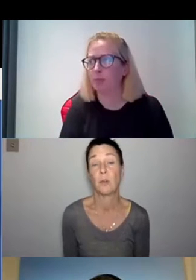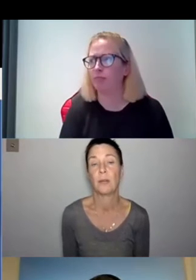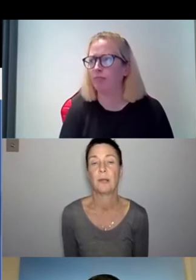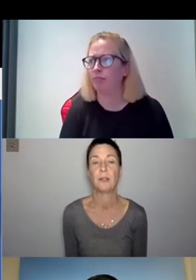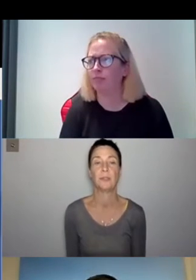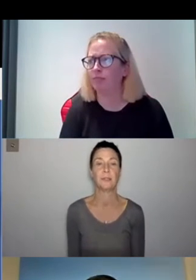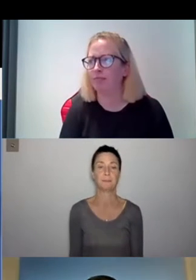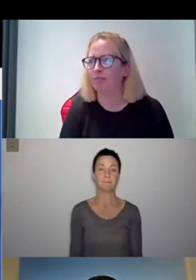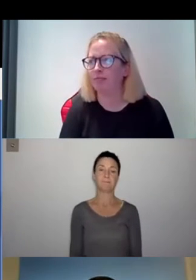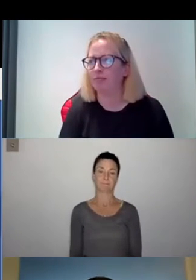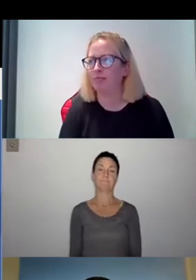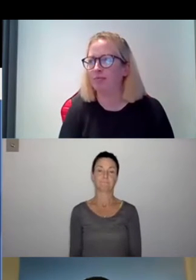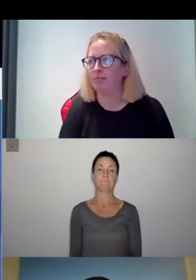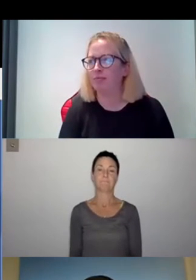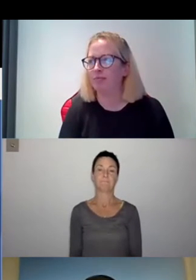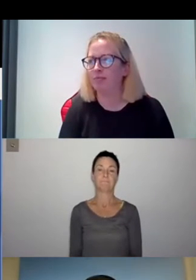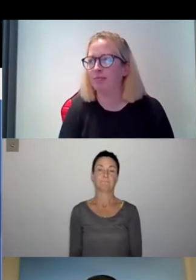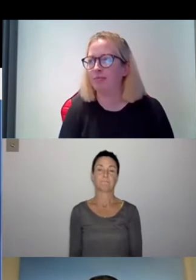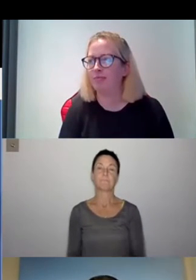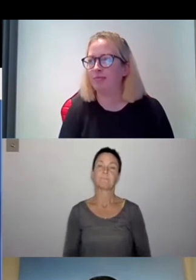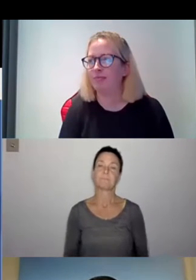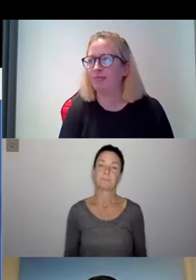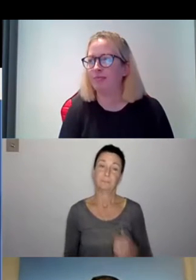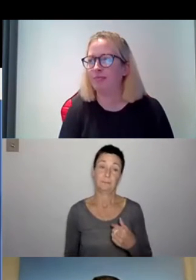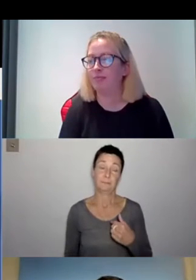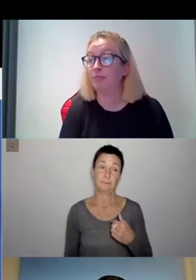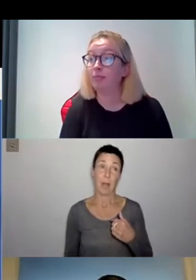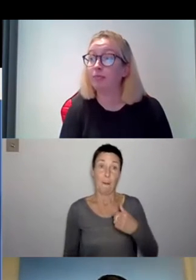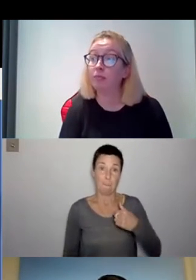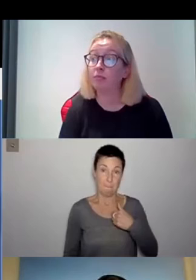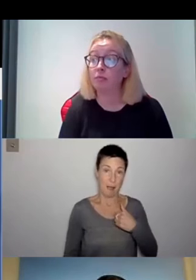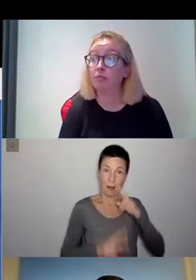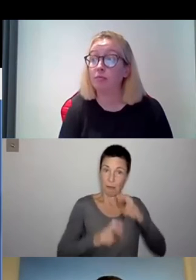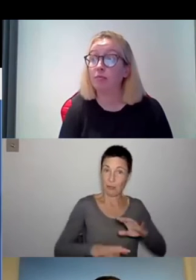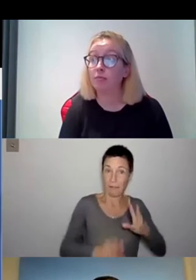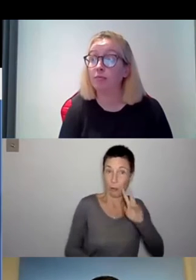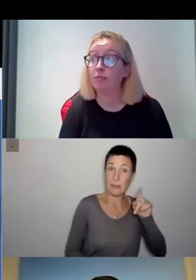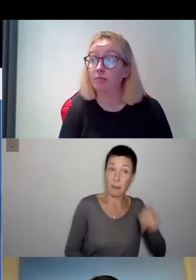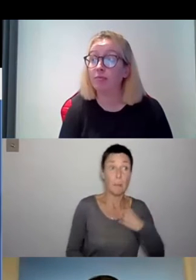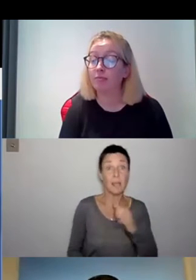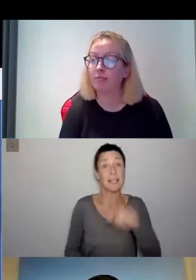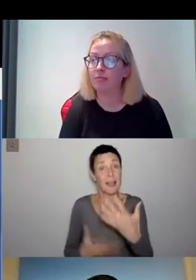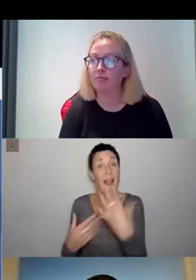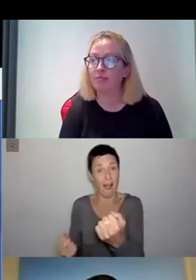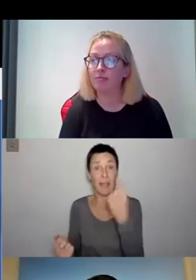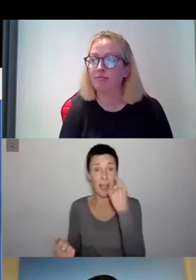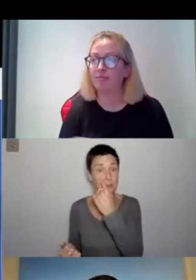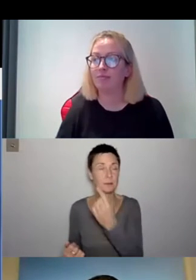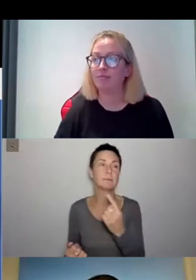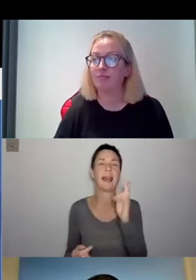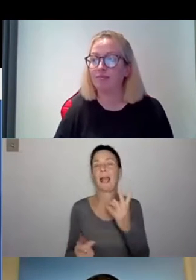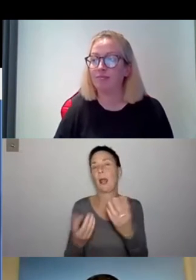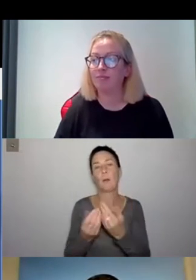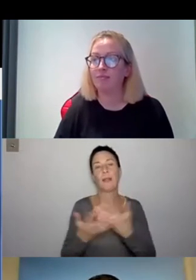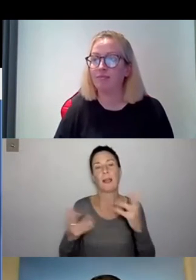Again, so my specific work, of course, didn't look at that, but yes, there is evidence. Again, as with any research, there's